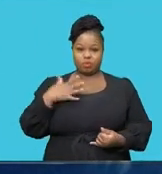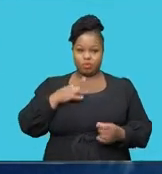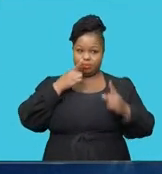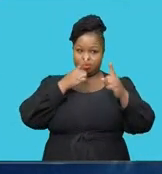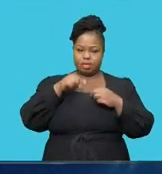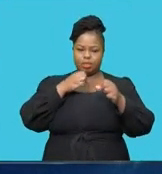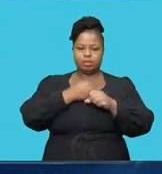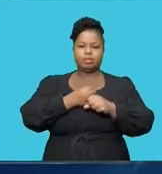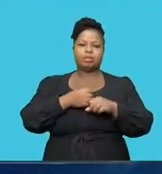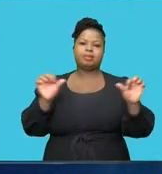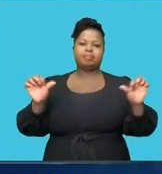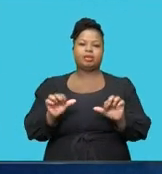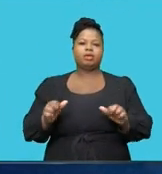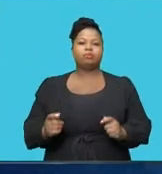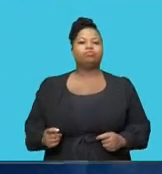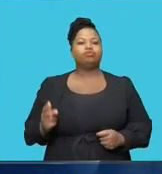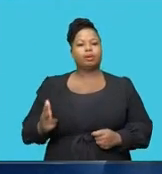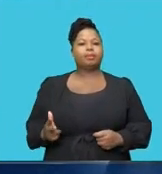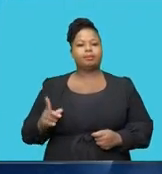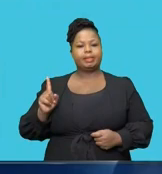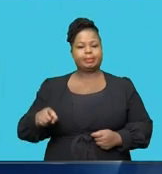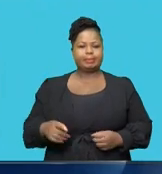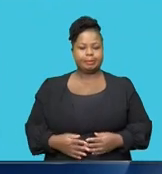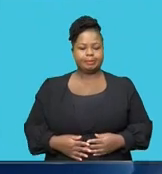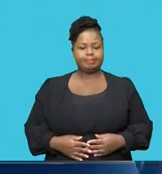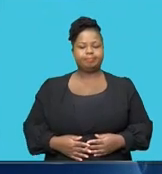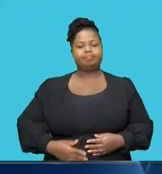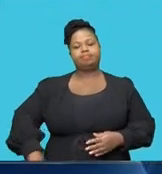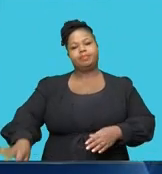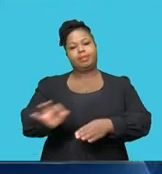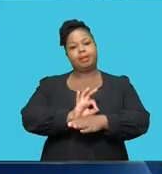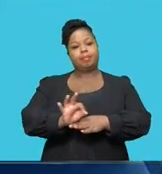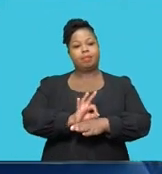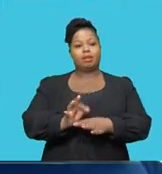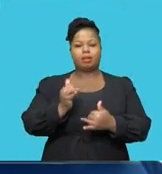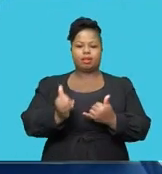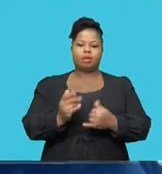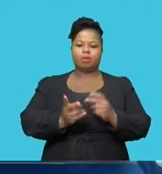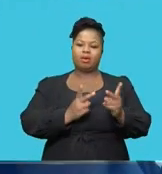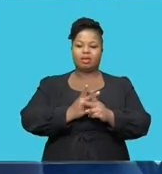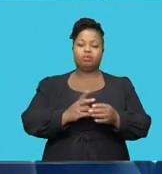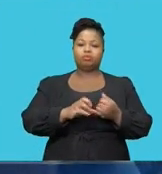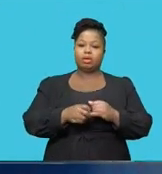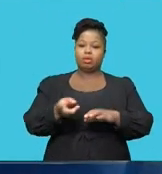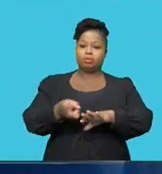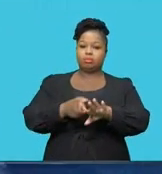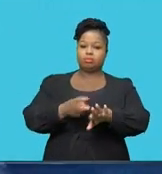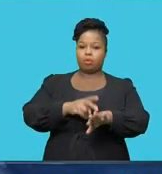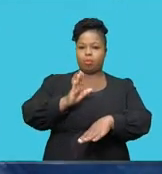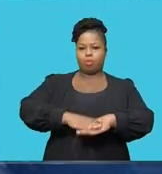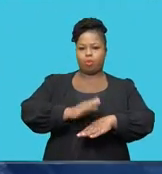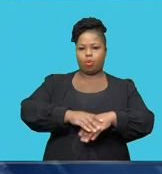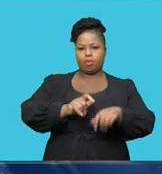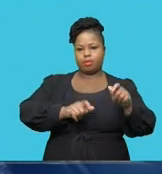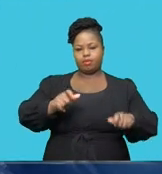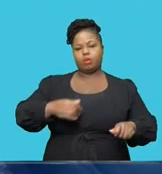sekubuye inqwaba yezitimela. Plans are in place to regain patronage numbers, including the